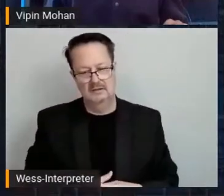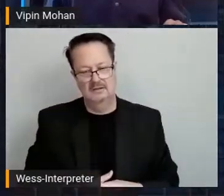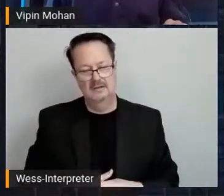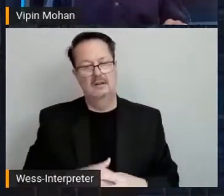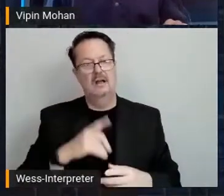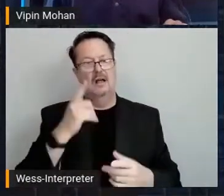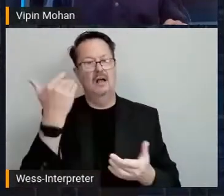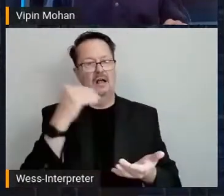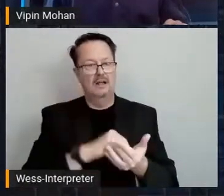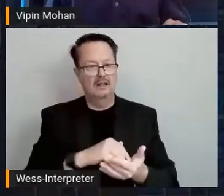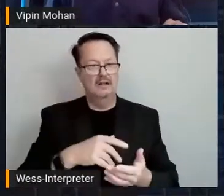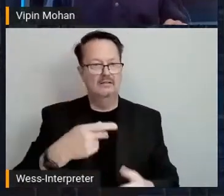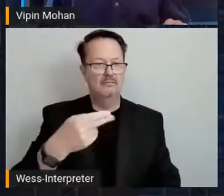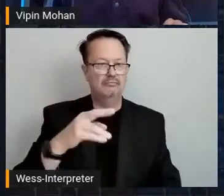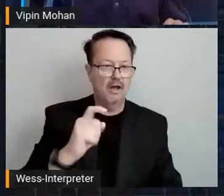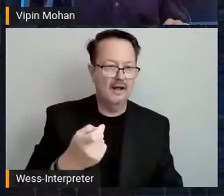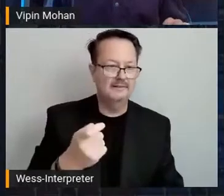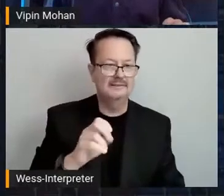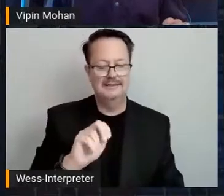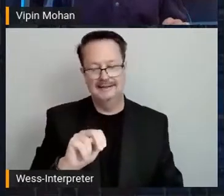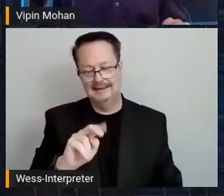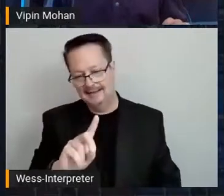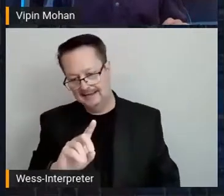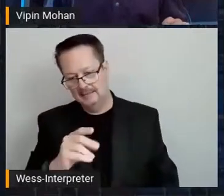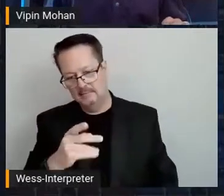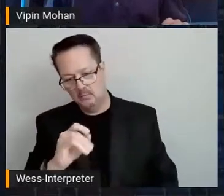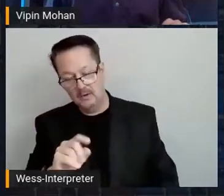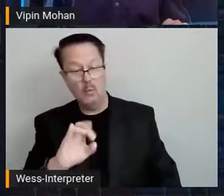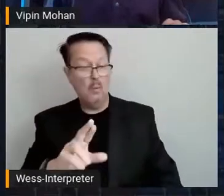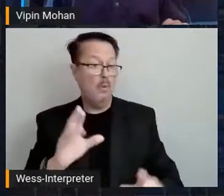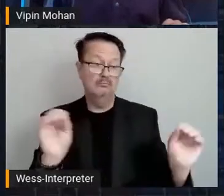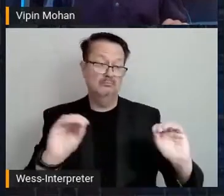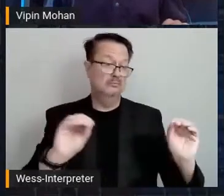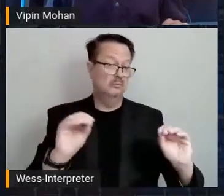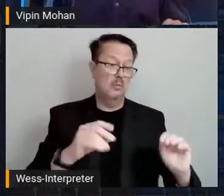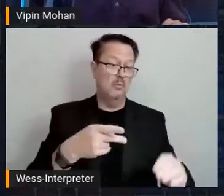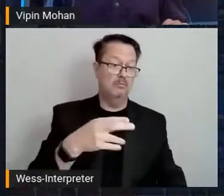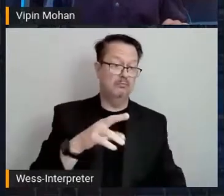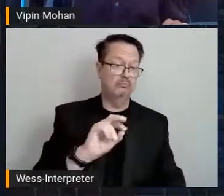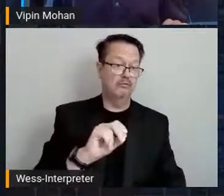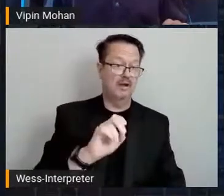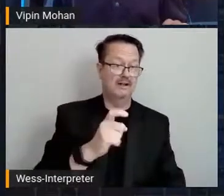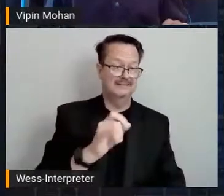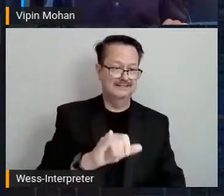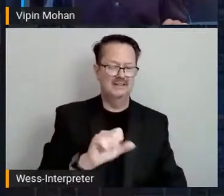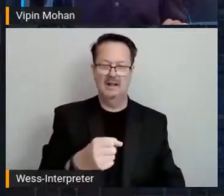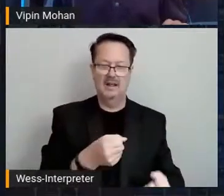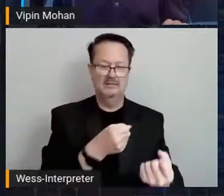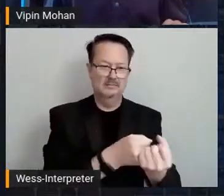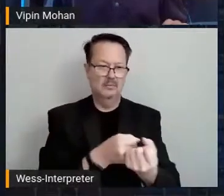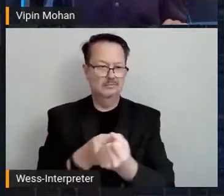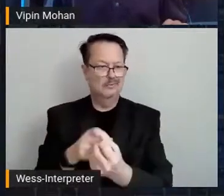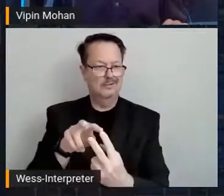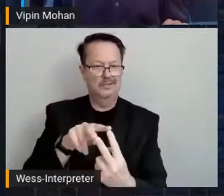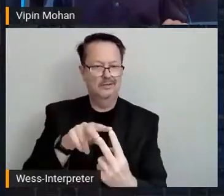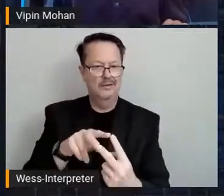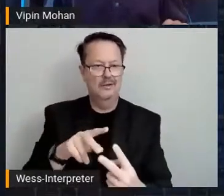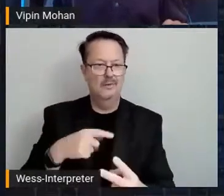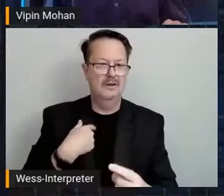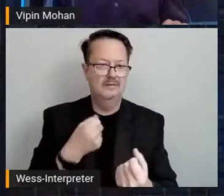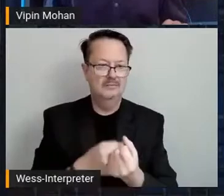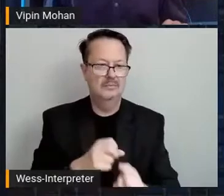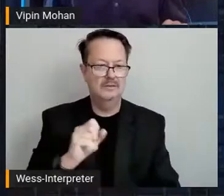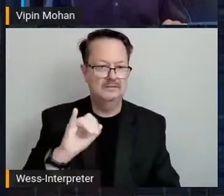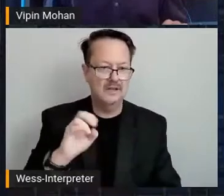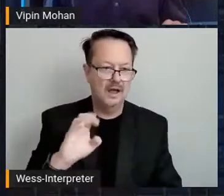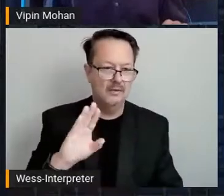and HTTPS proxy endpoints, as well as no proxy. You could see that we support, CIDR blocks, IP addresses, as